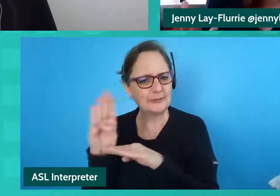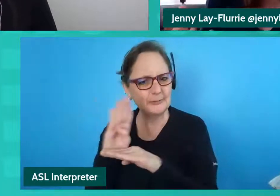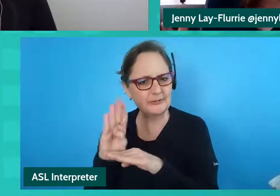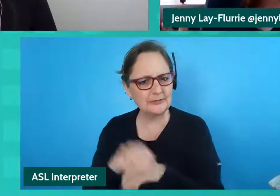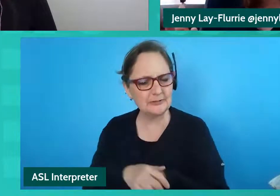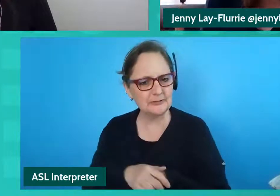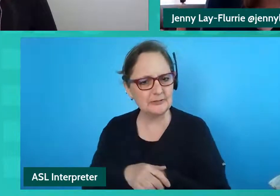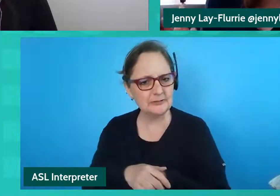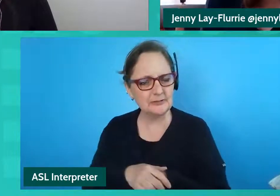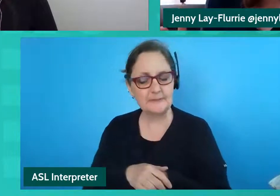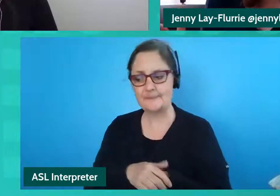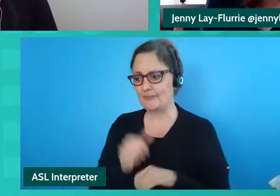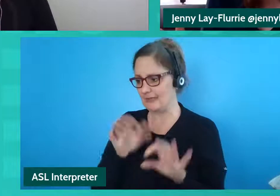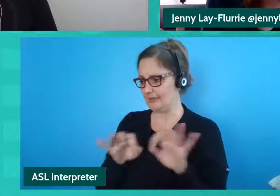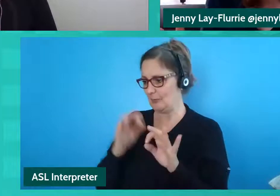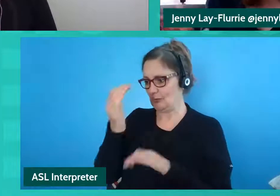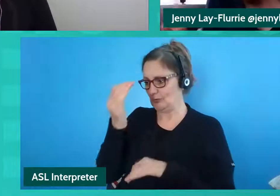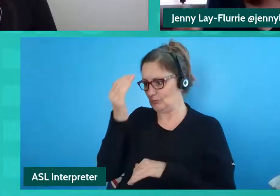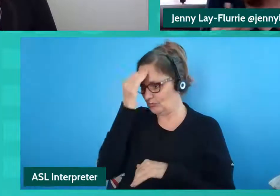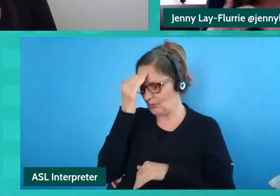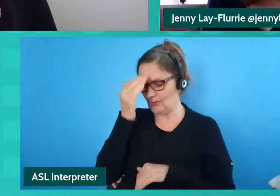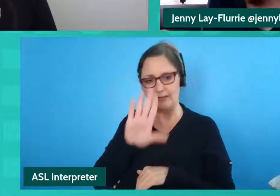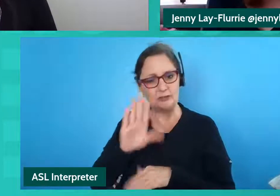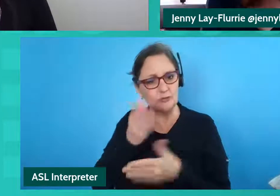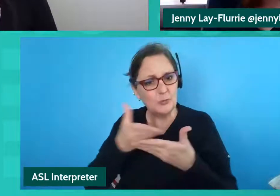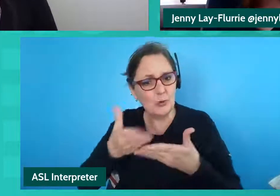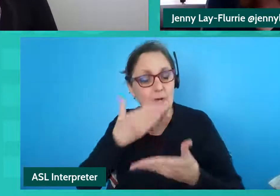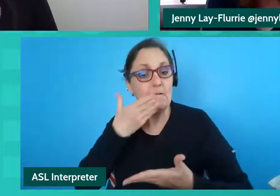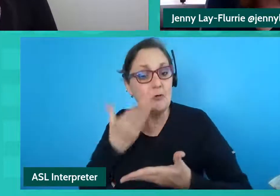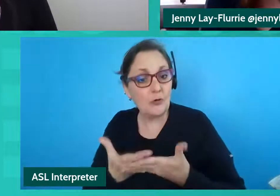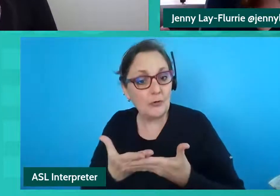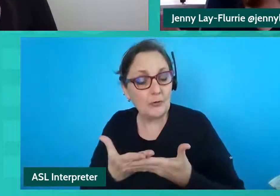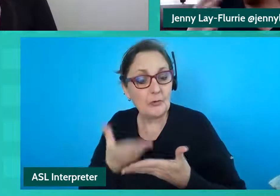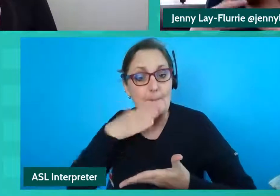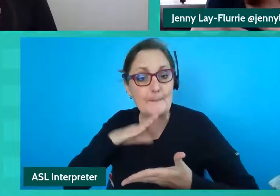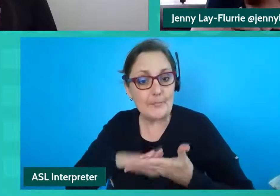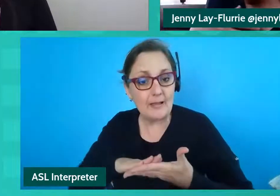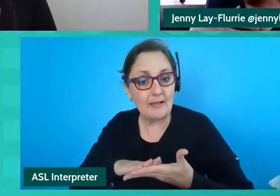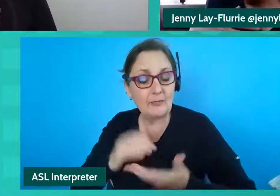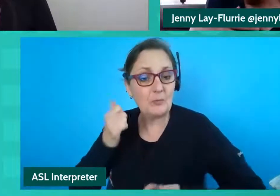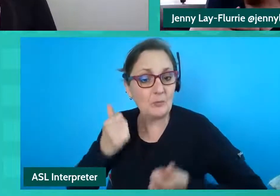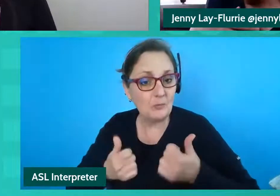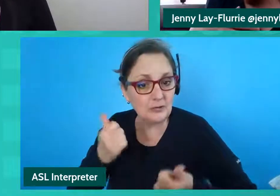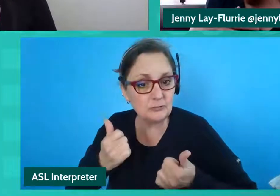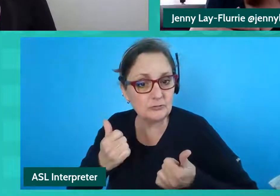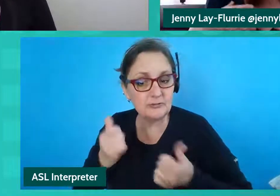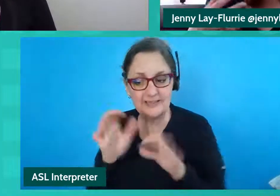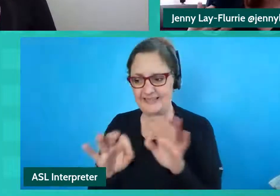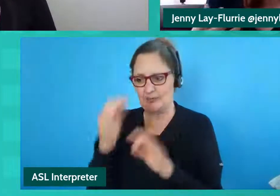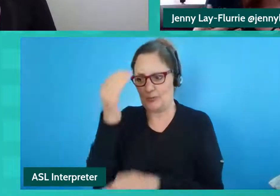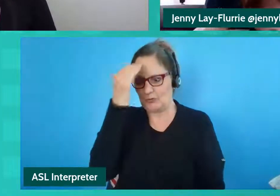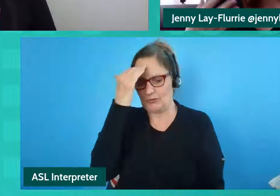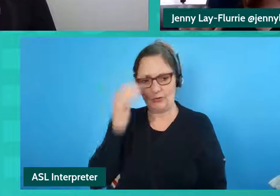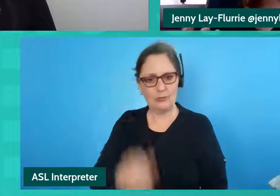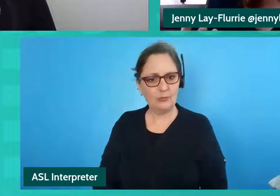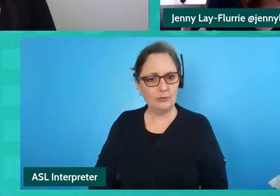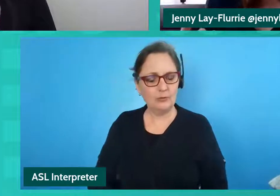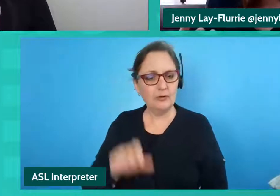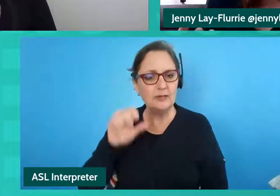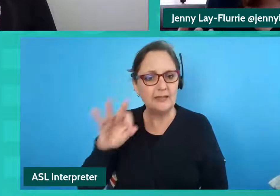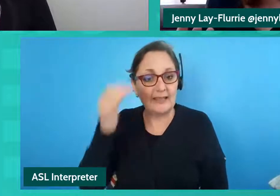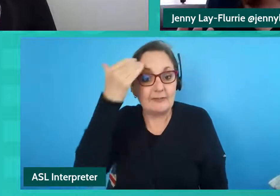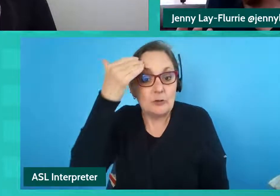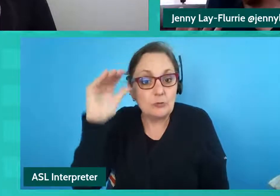know how good or not your things are. And again, if you don't know, it's not. So it's crucial. And Microsoft,